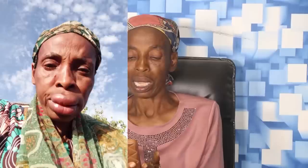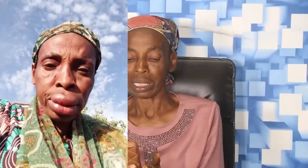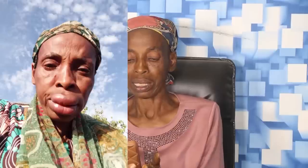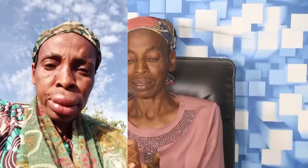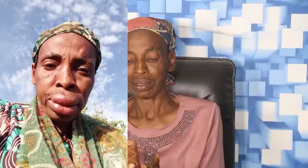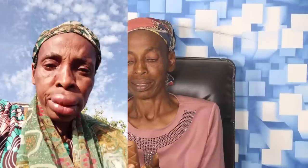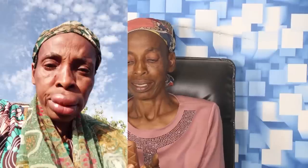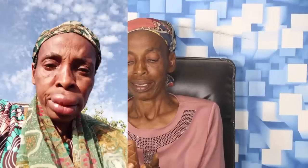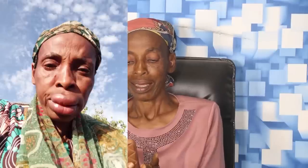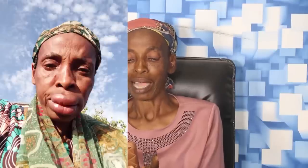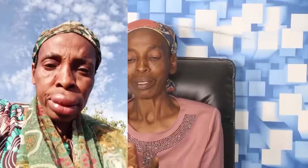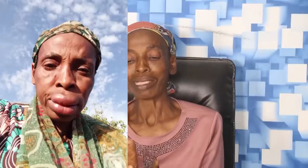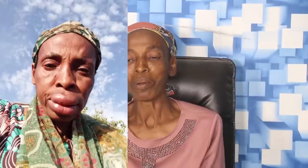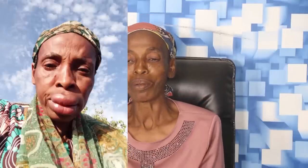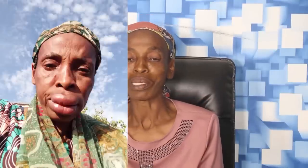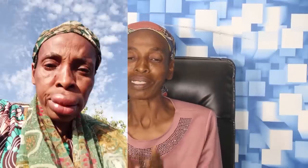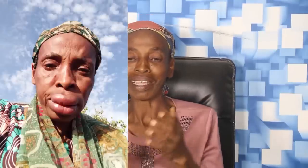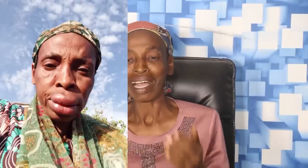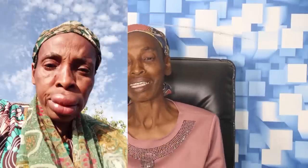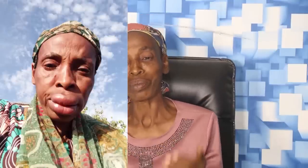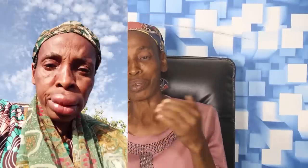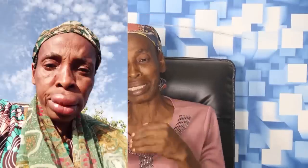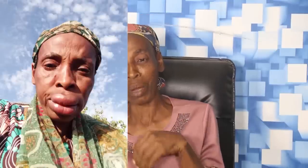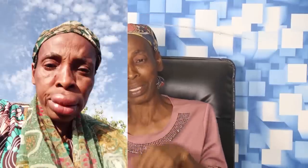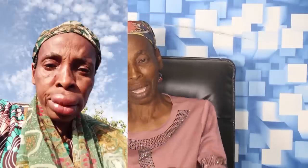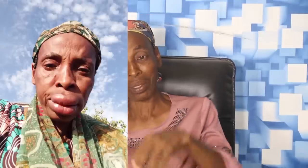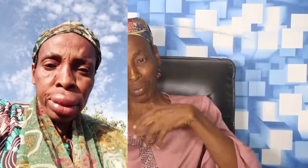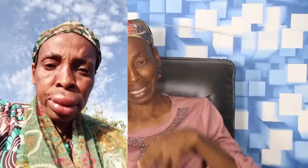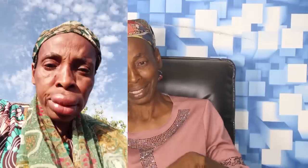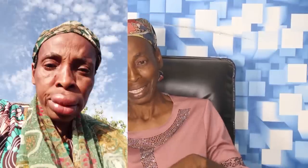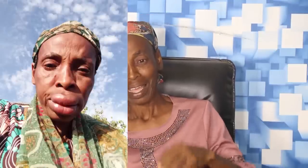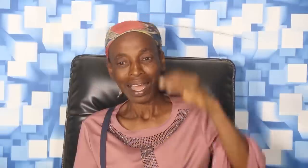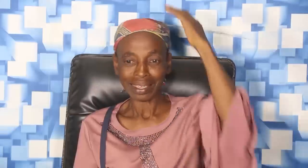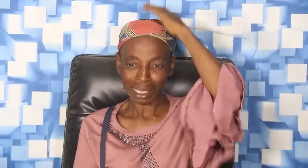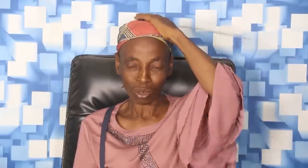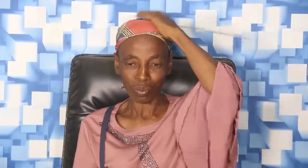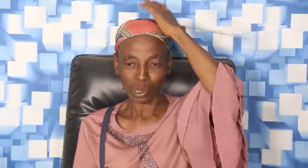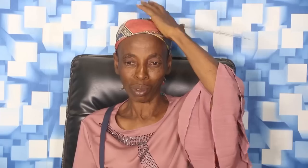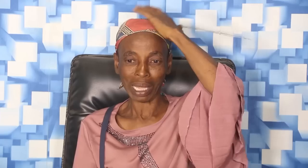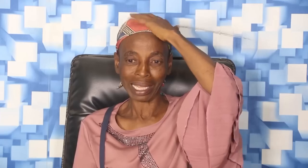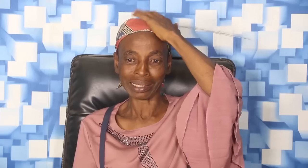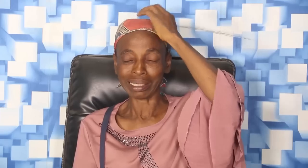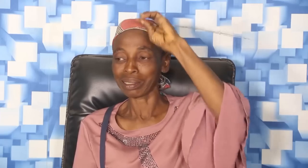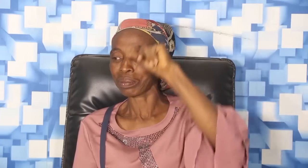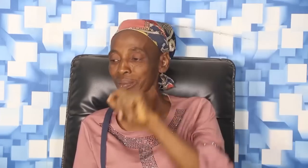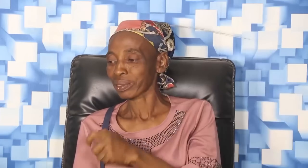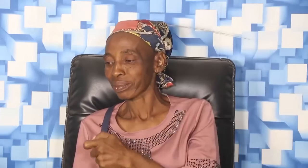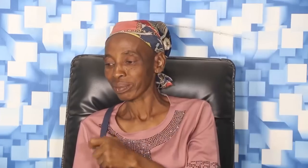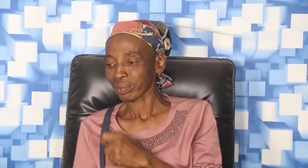So I just thank God because I kept using that water with faith. And that stuff was on my head.